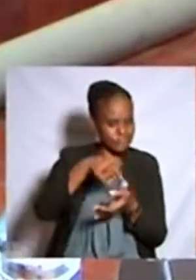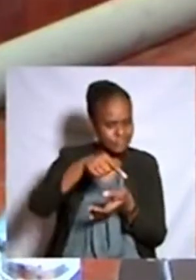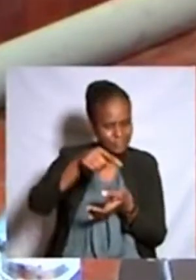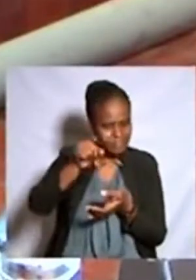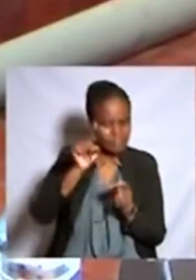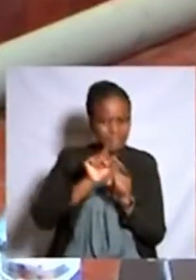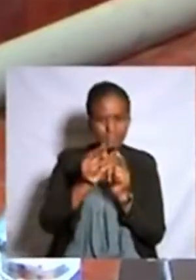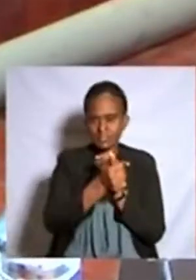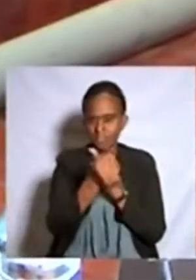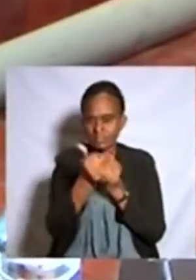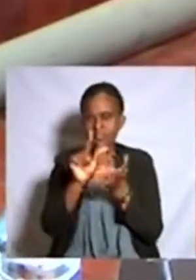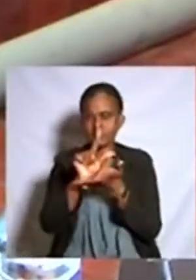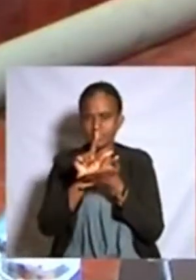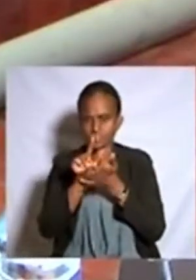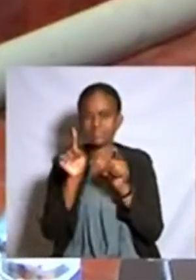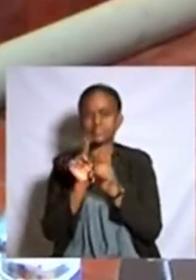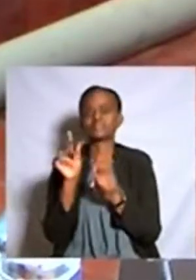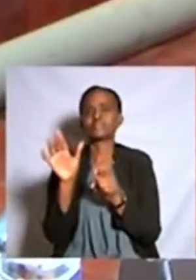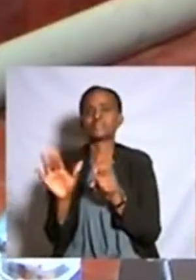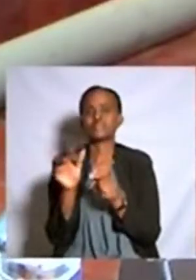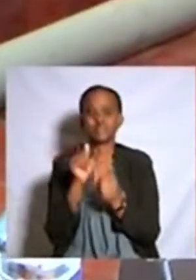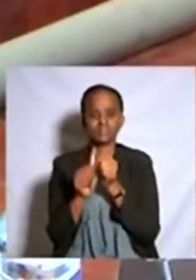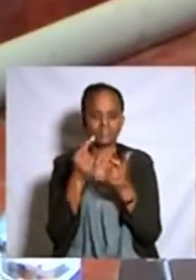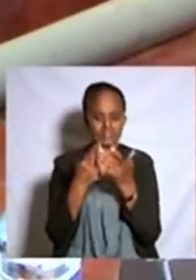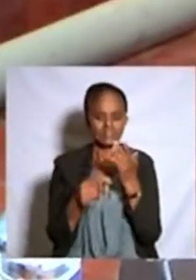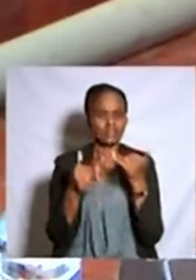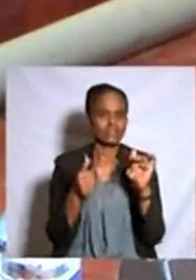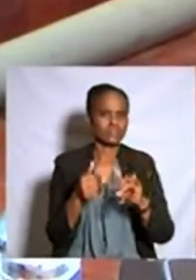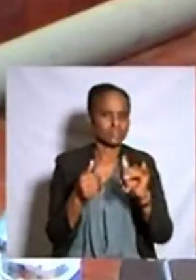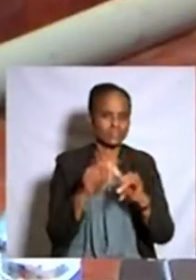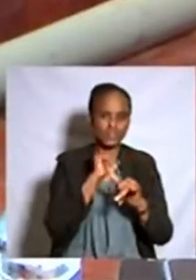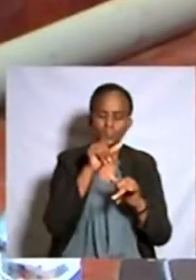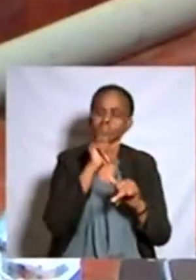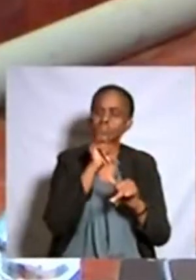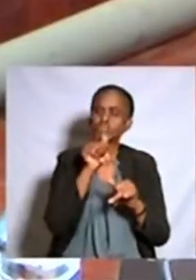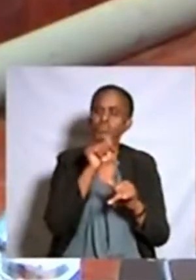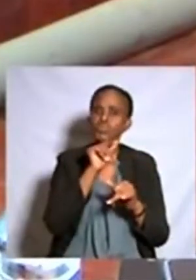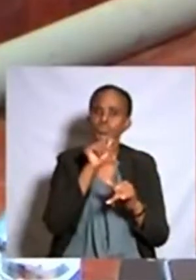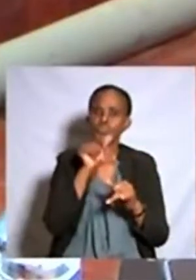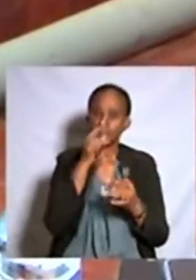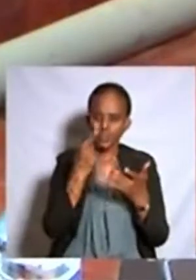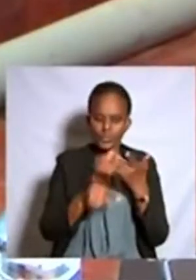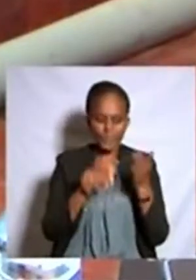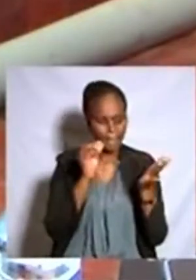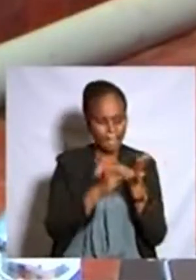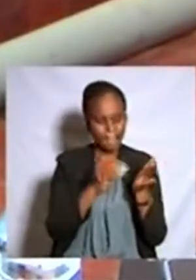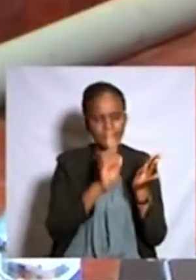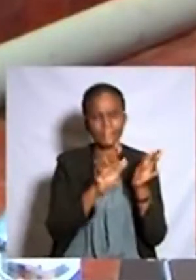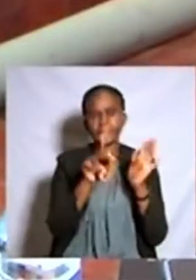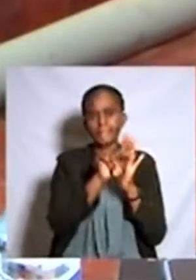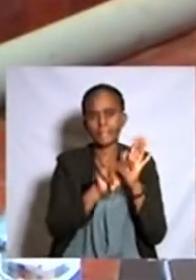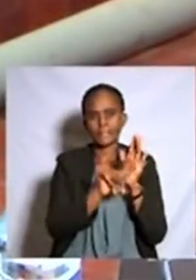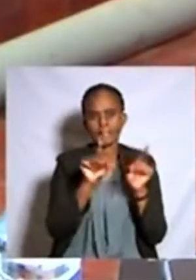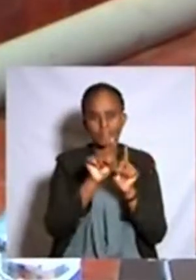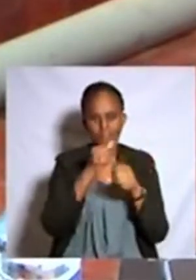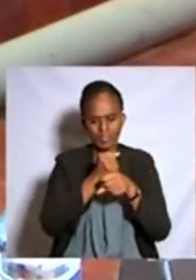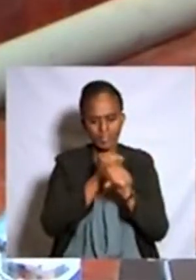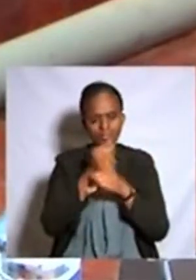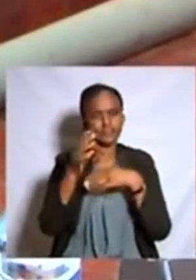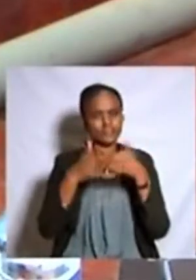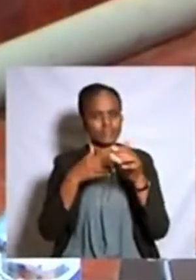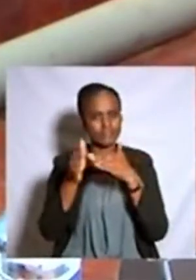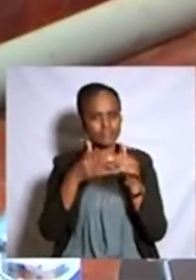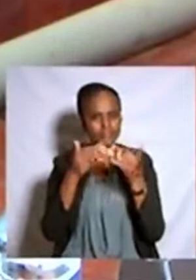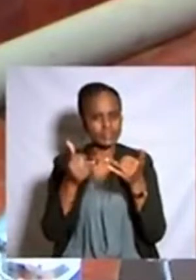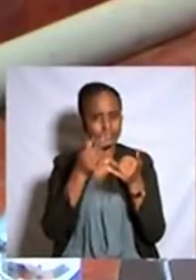the existing loan was running, which is obviously not what we have put in policy. It makes it easier to see